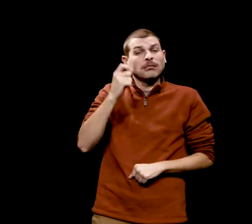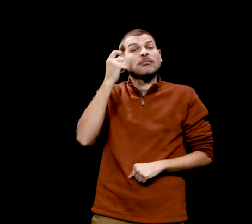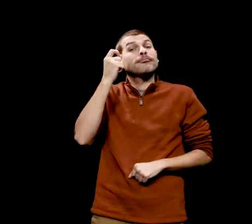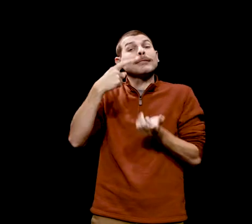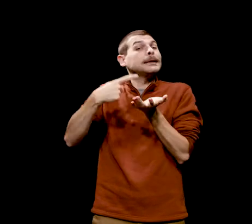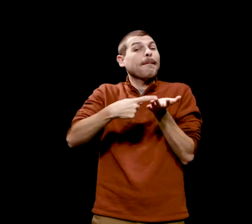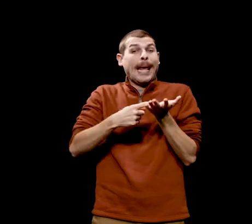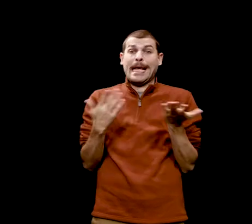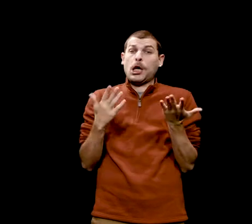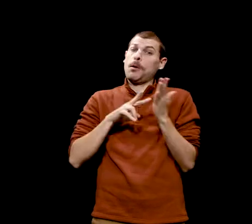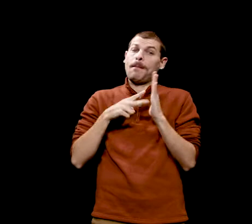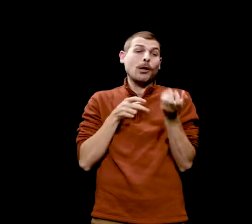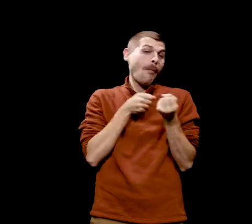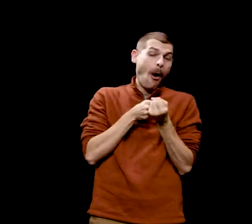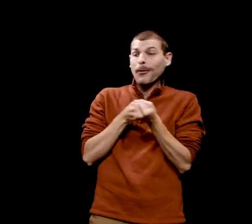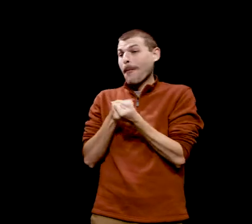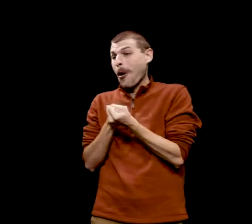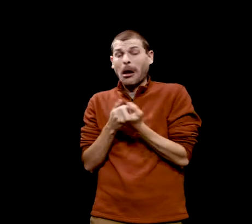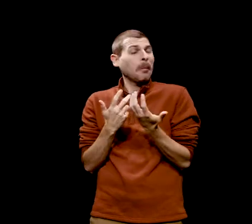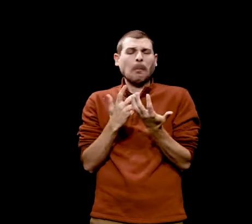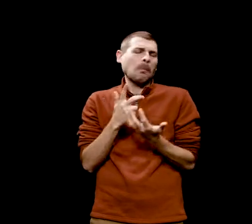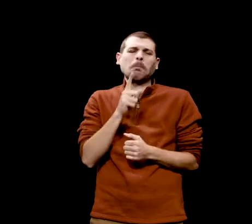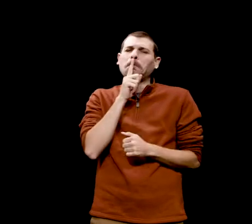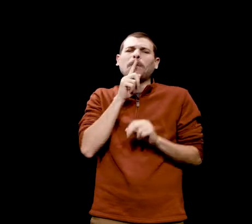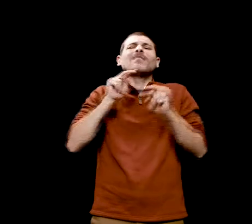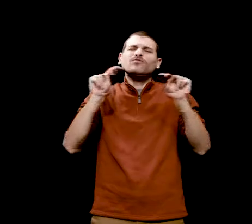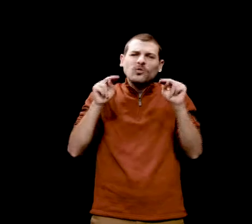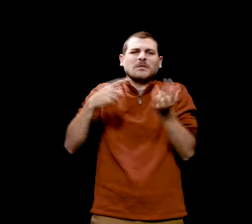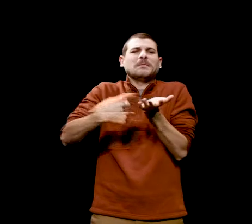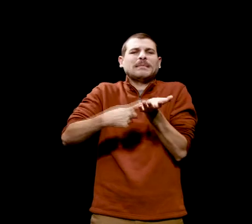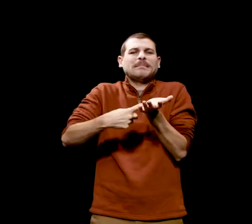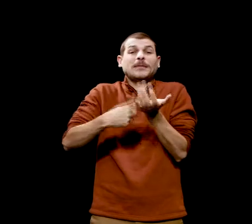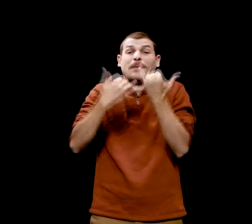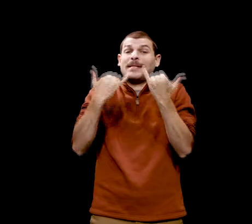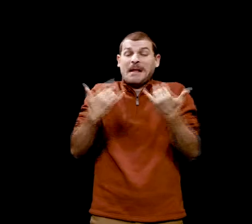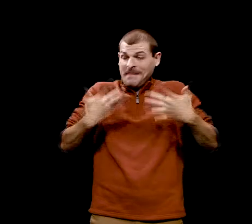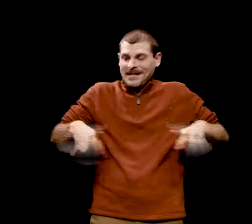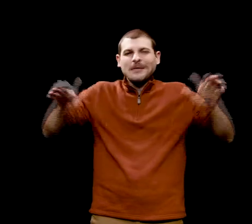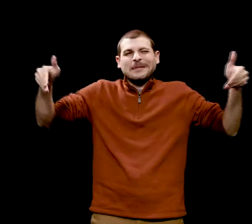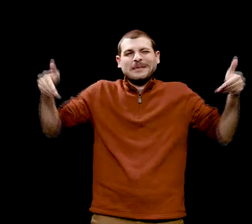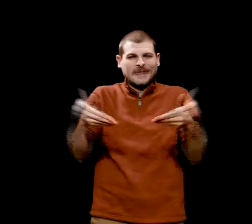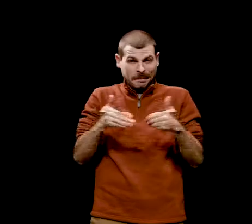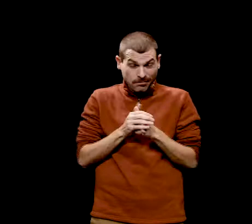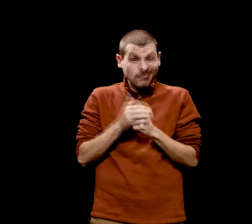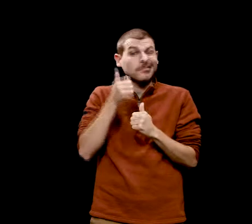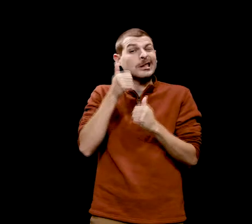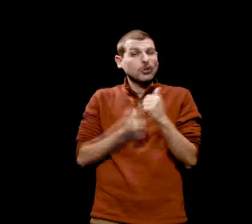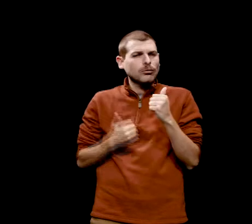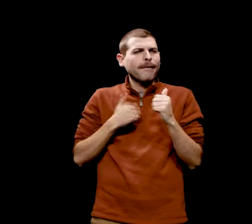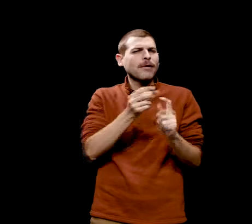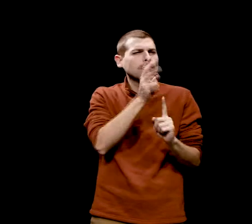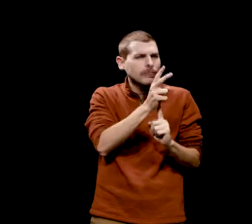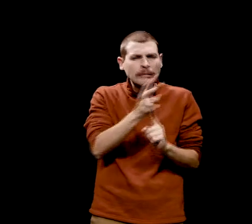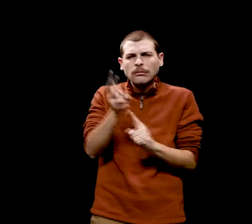candidate. That said, let's welcome the candidates. Each candidate will have 2 minutes to